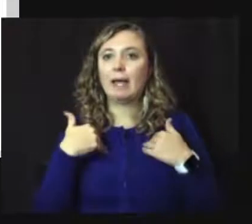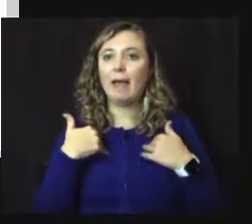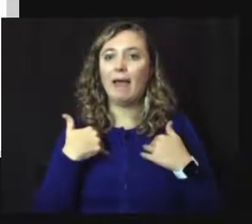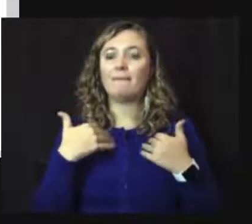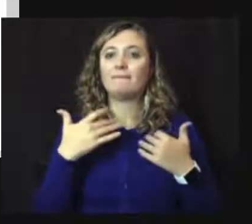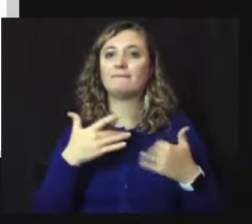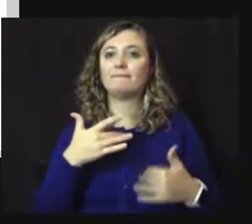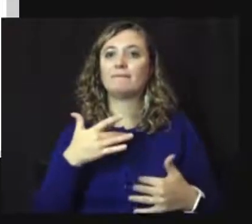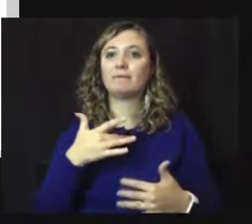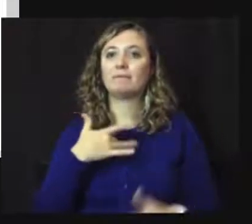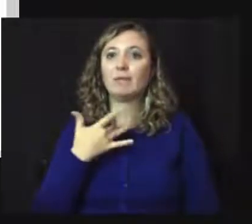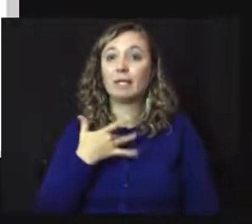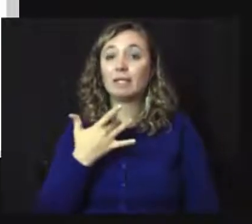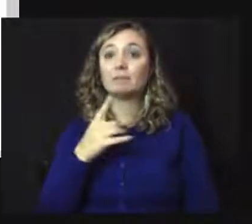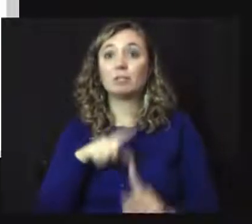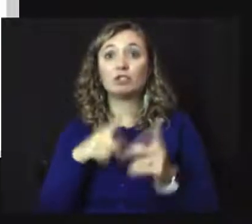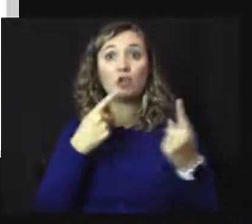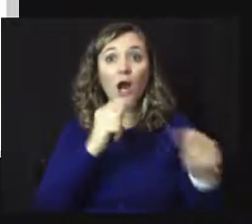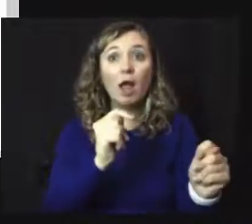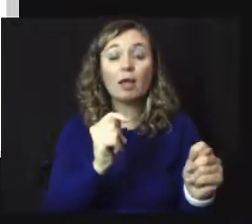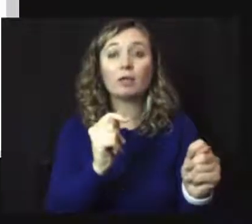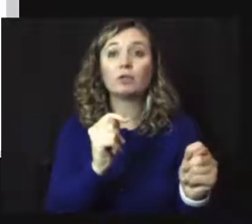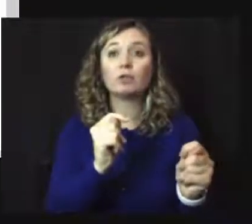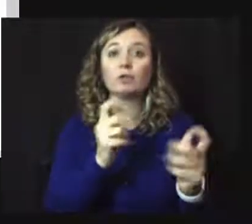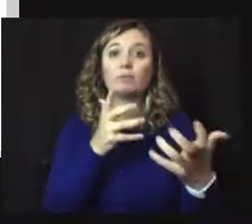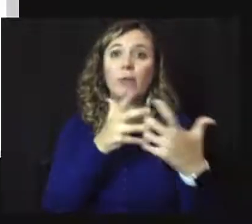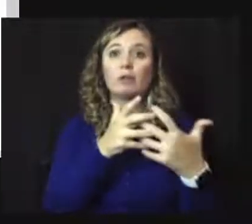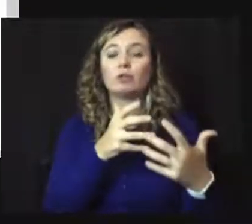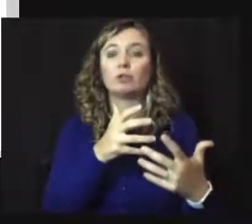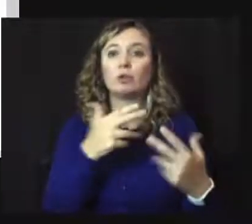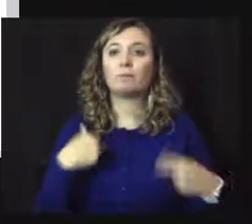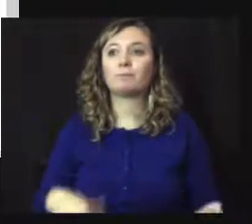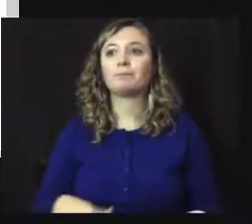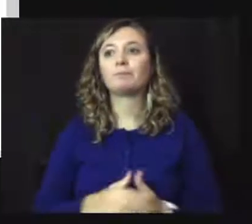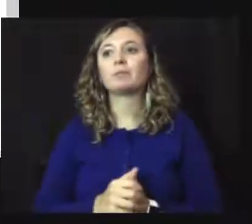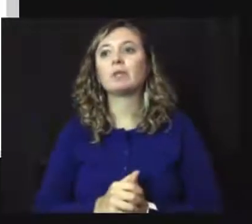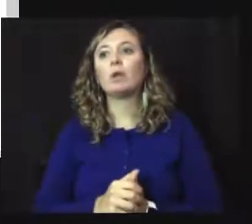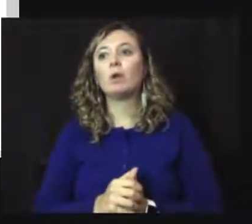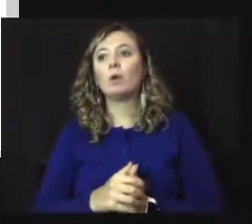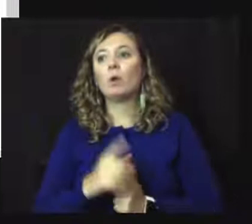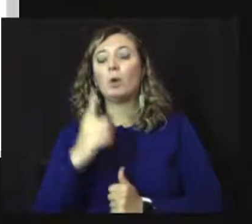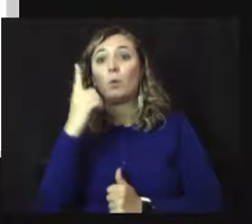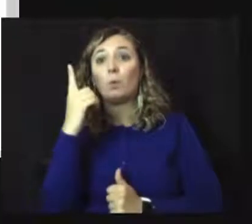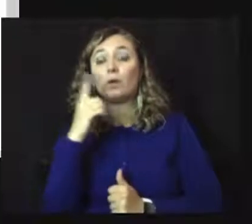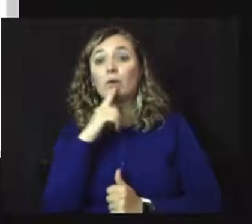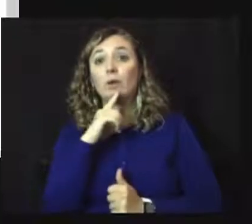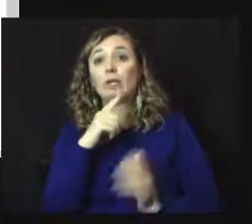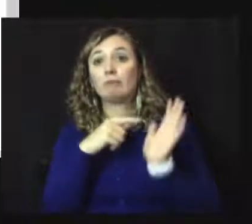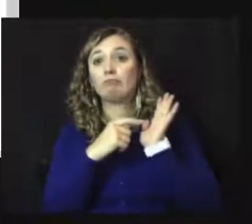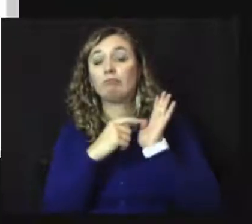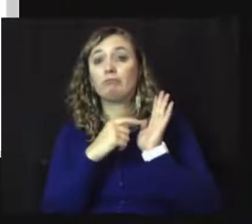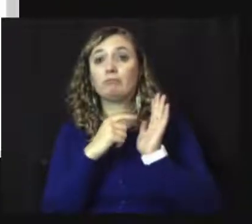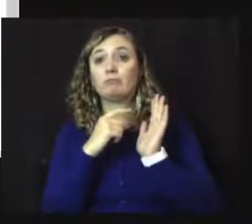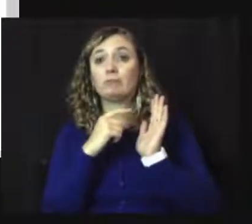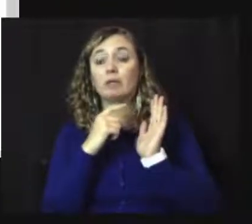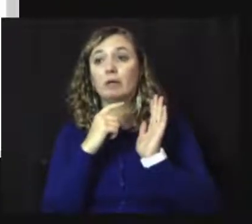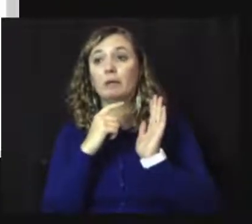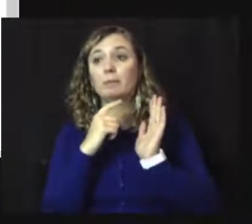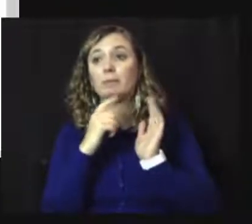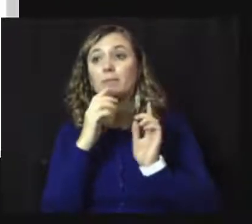favorite, the Manic Pixie Dream Girl, which I think the most explicit example of this is Summer from 500 Days of